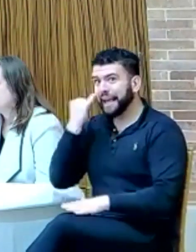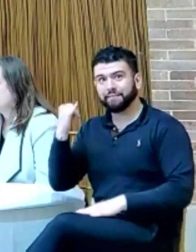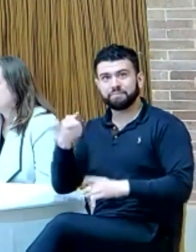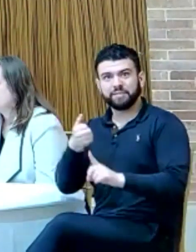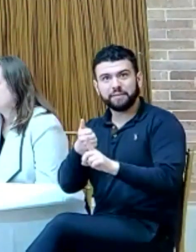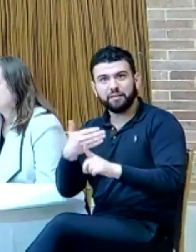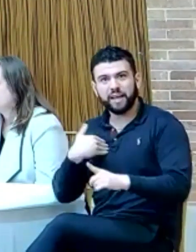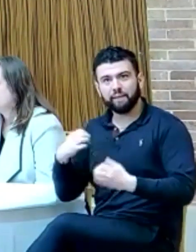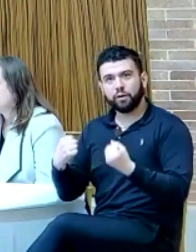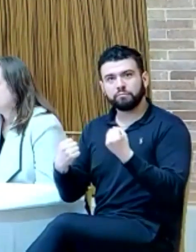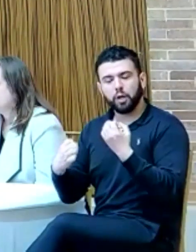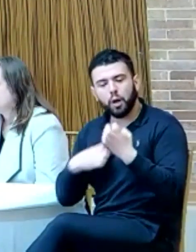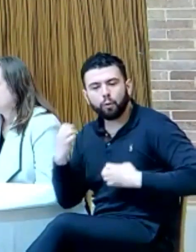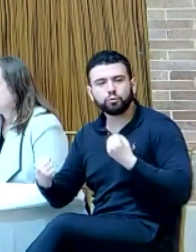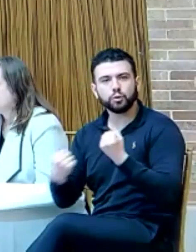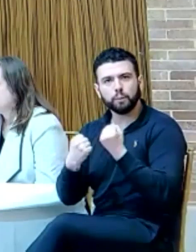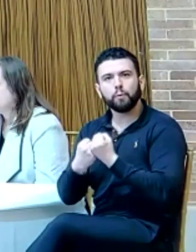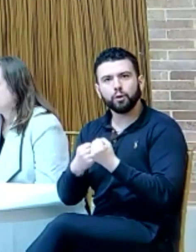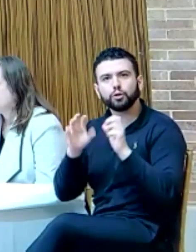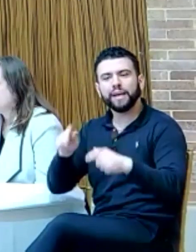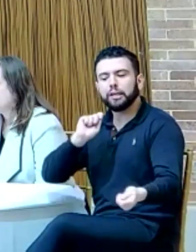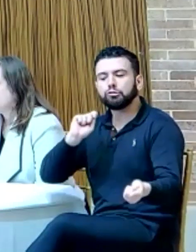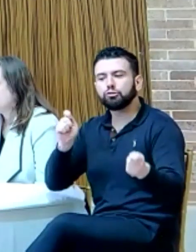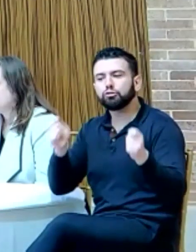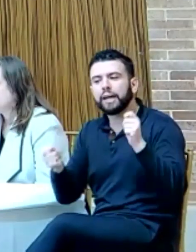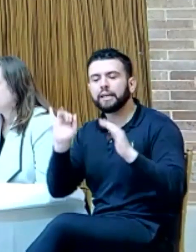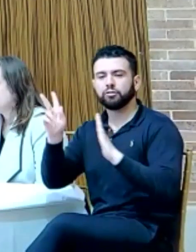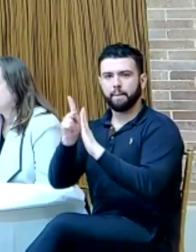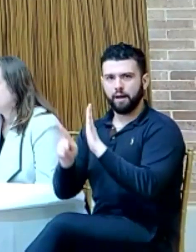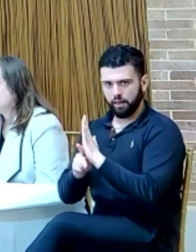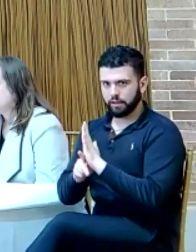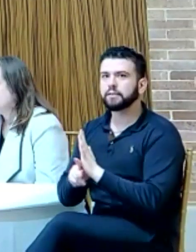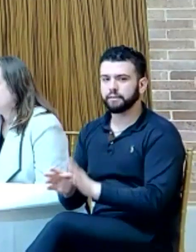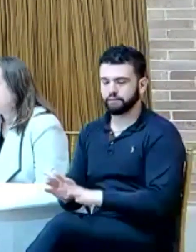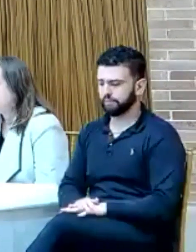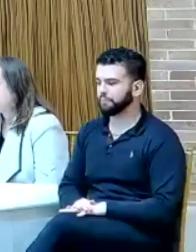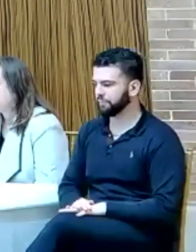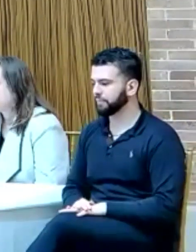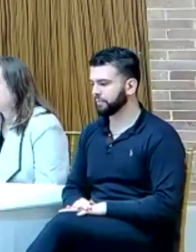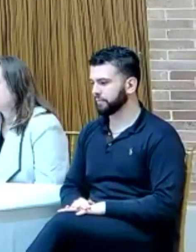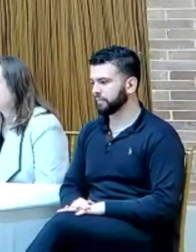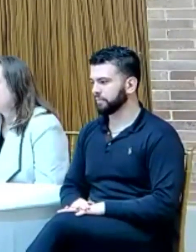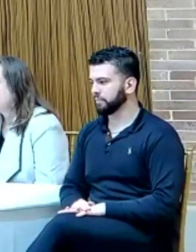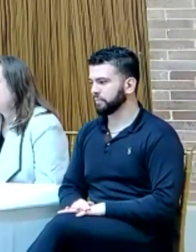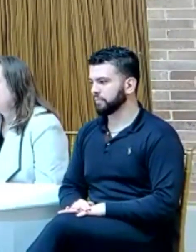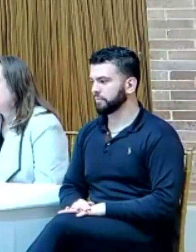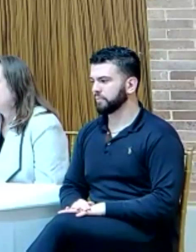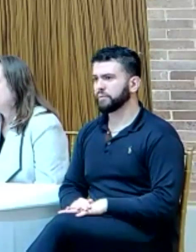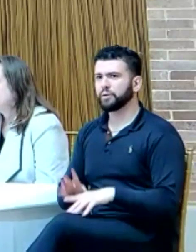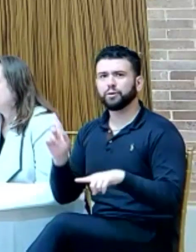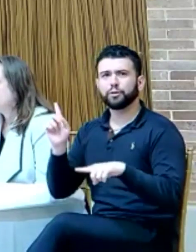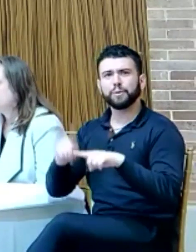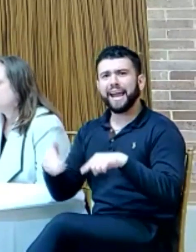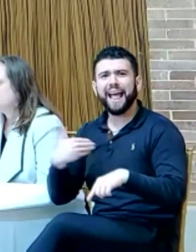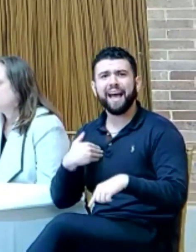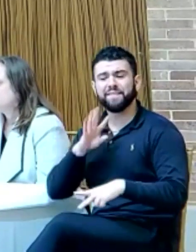restriction which are impermissible um when it comes to assist Assistance or service animals anyway you can't you can't have a breed